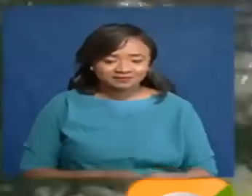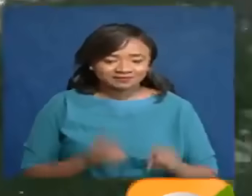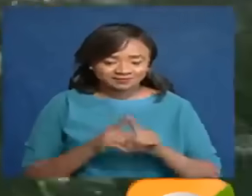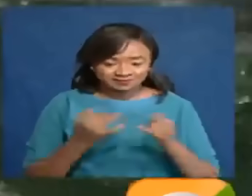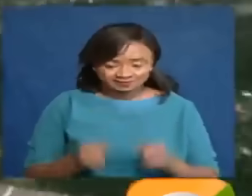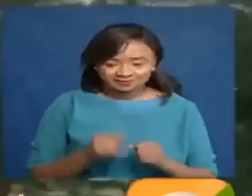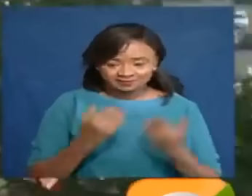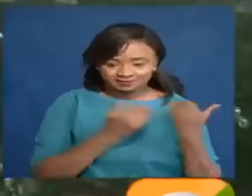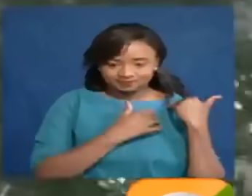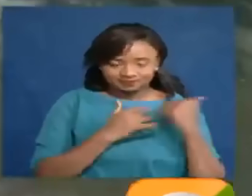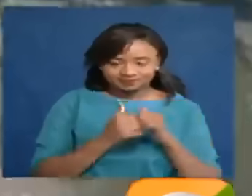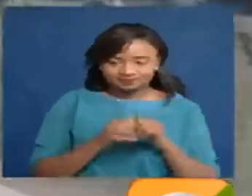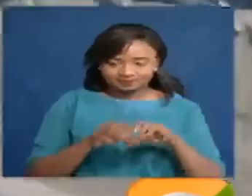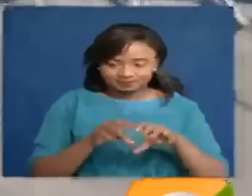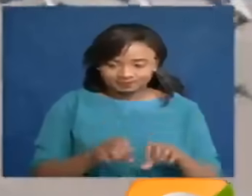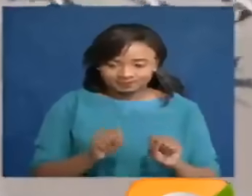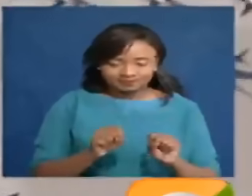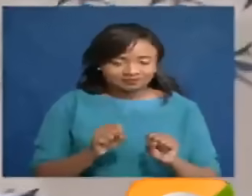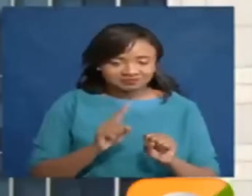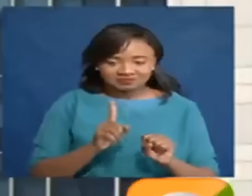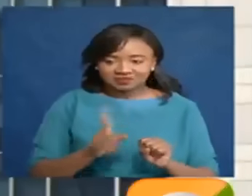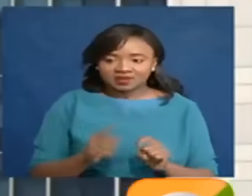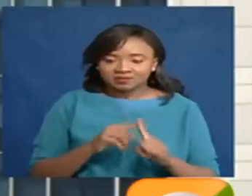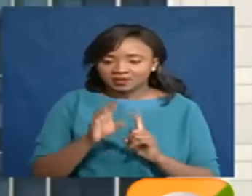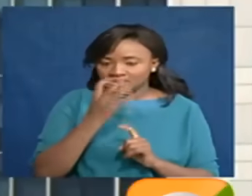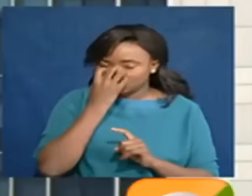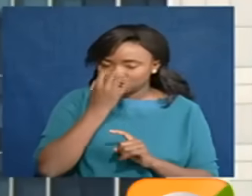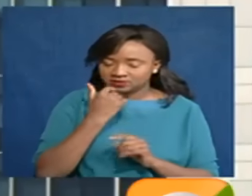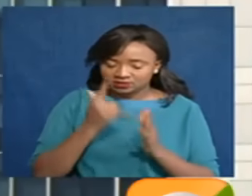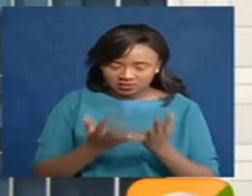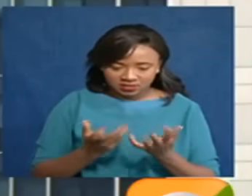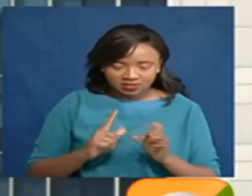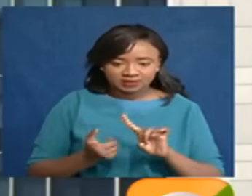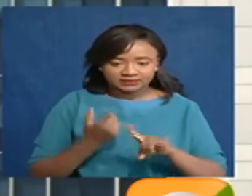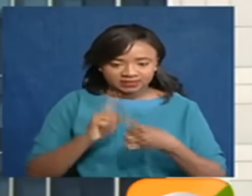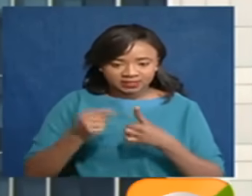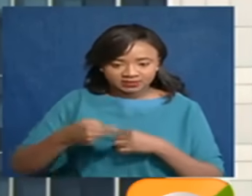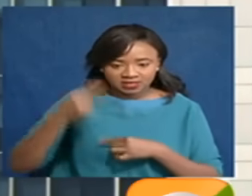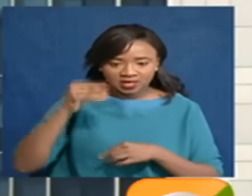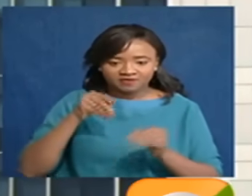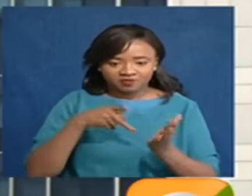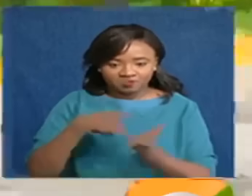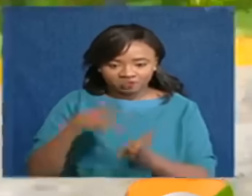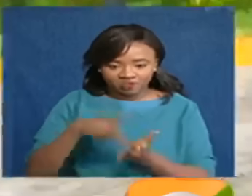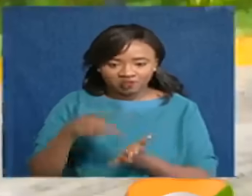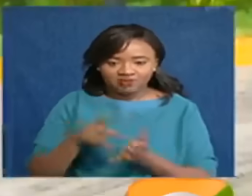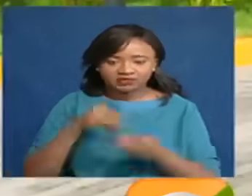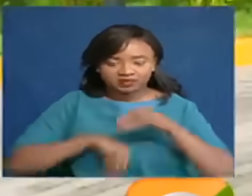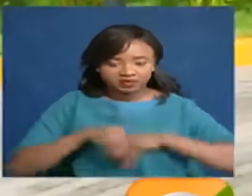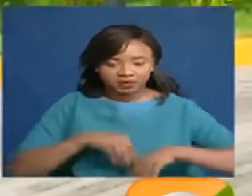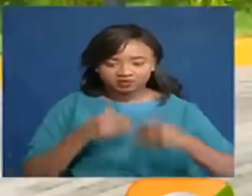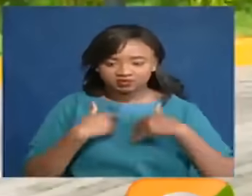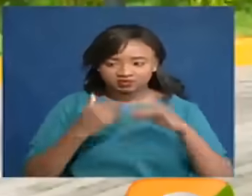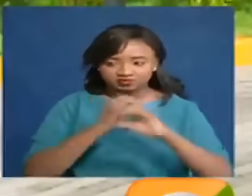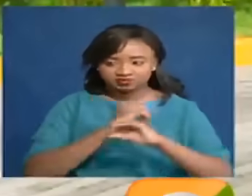off, President Ruto has called for high standards of procurement devoid of corruption and suspect dealings. With President